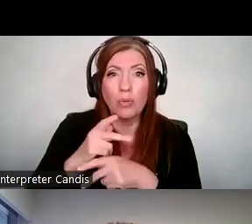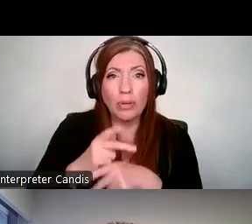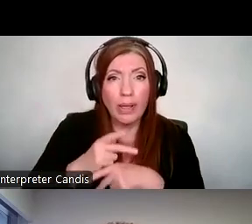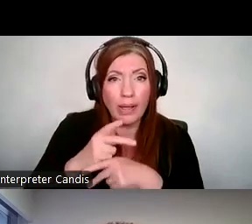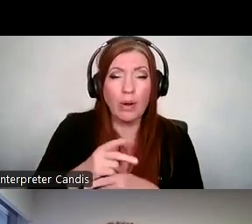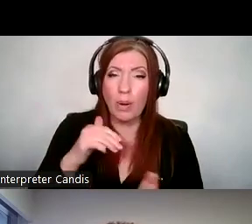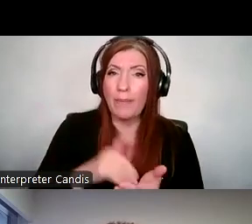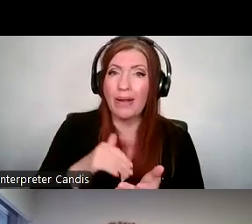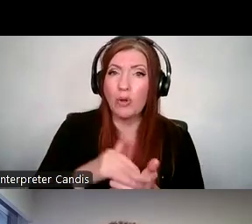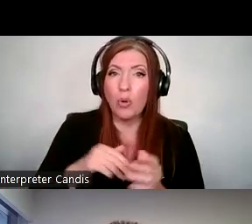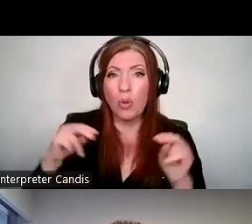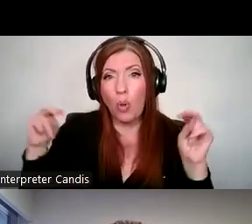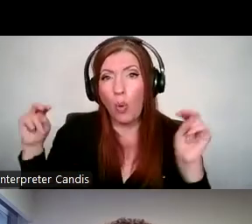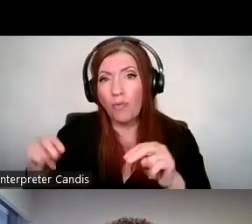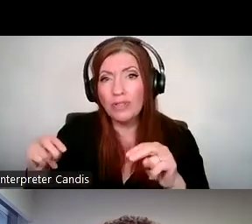medical oversight,